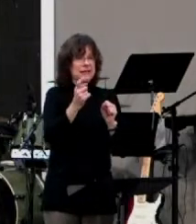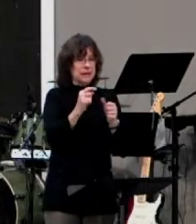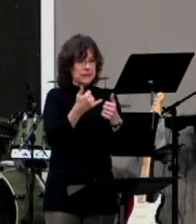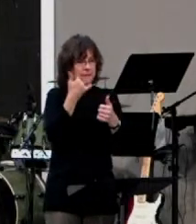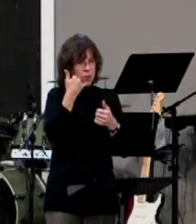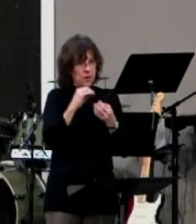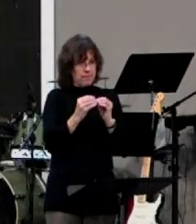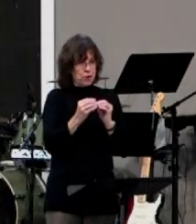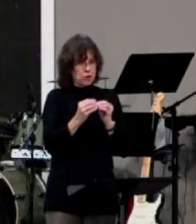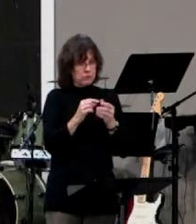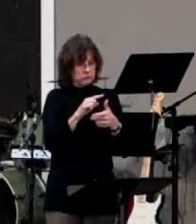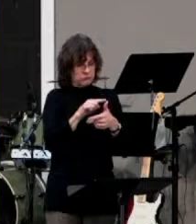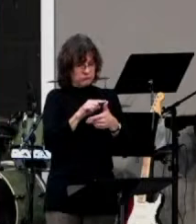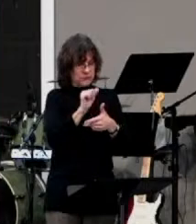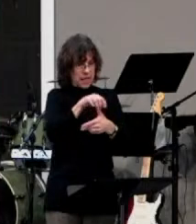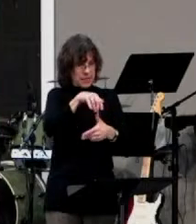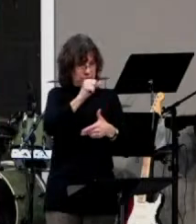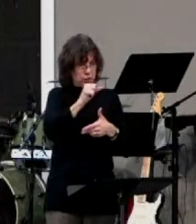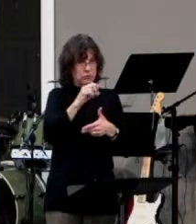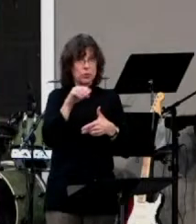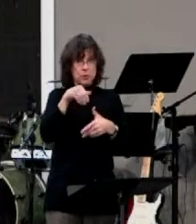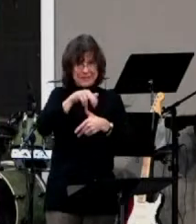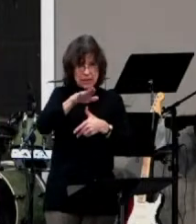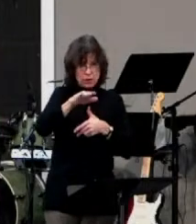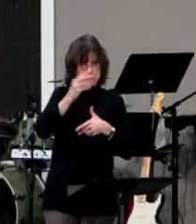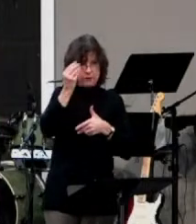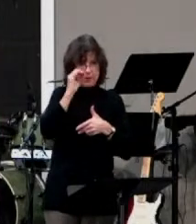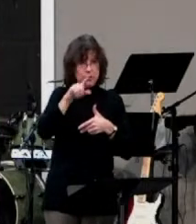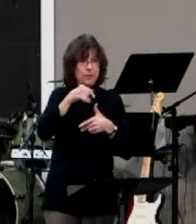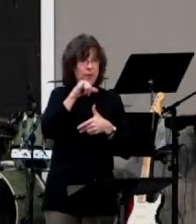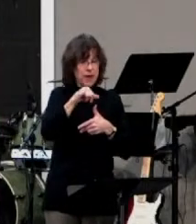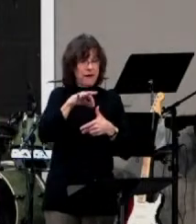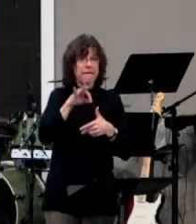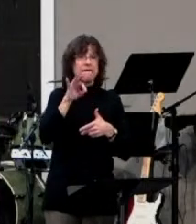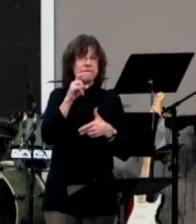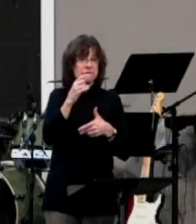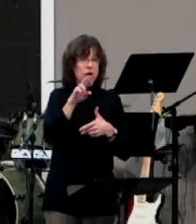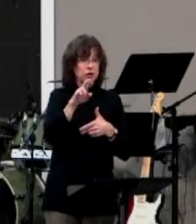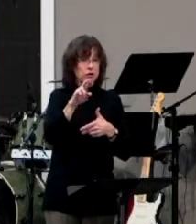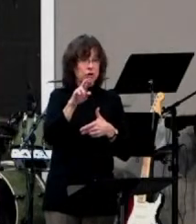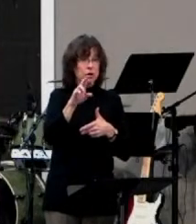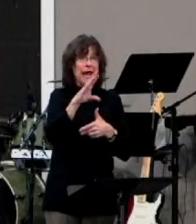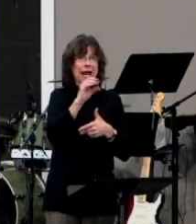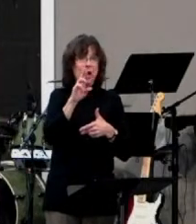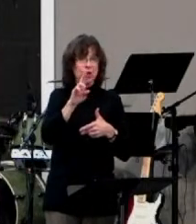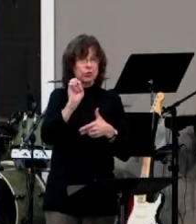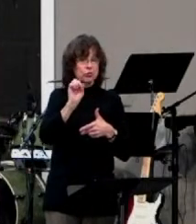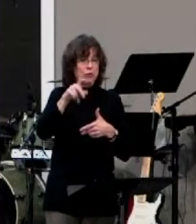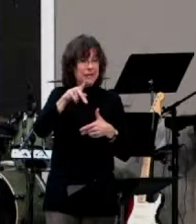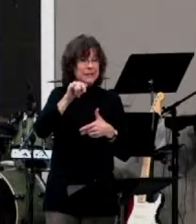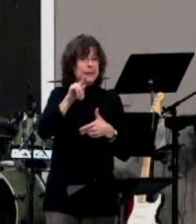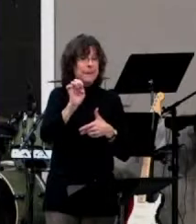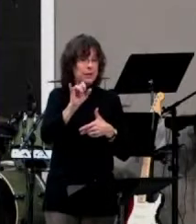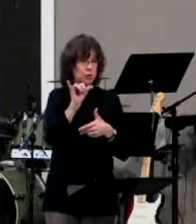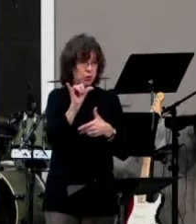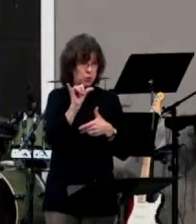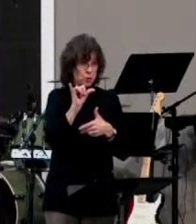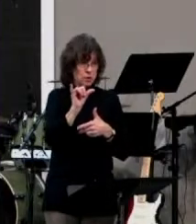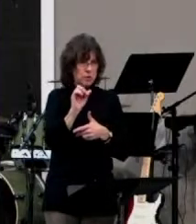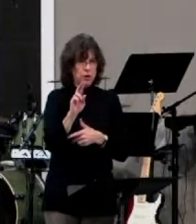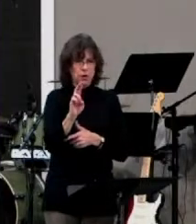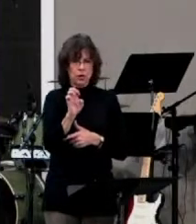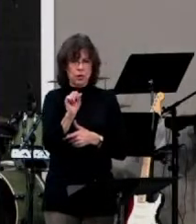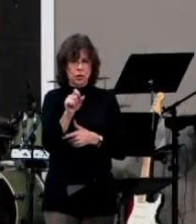information. That also can involve getting involved with foster care or respite care, which is being the pseudo